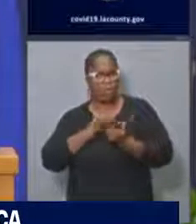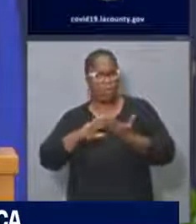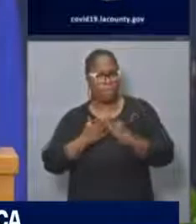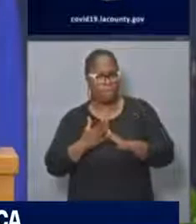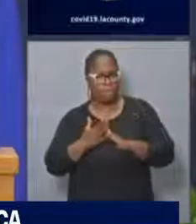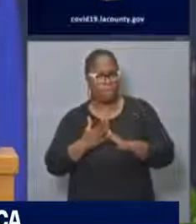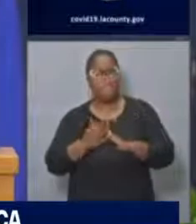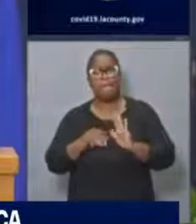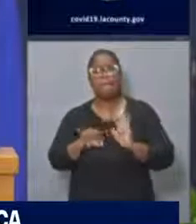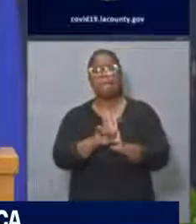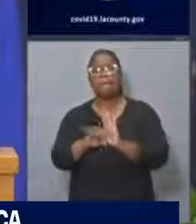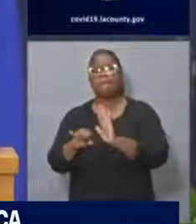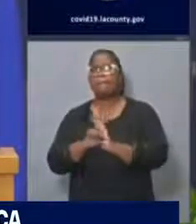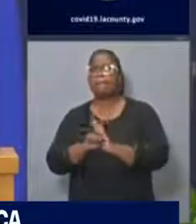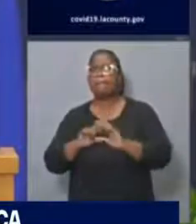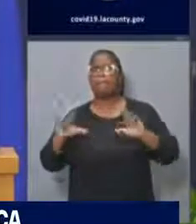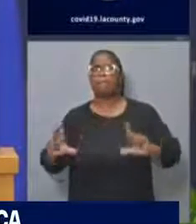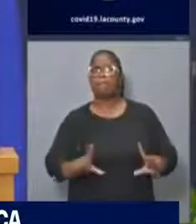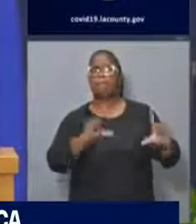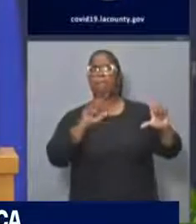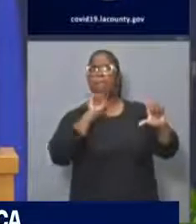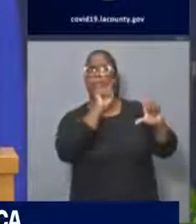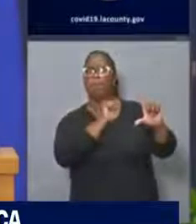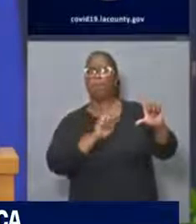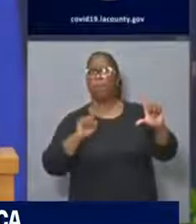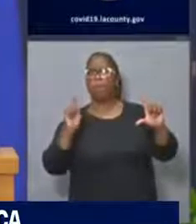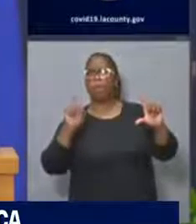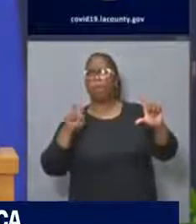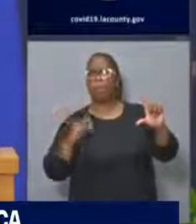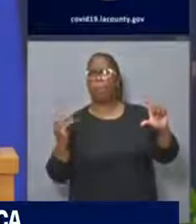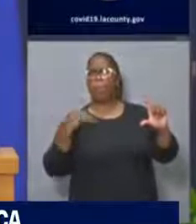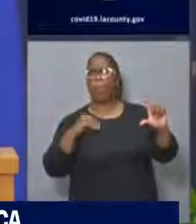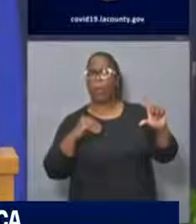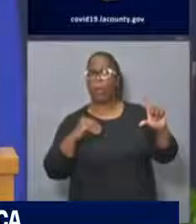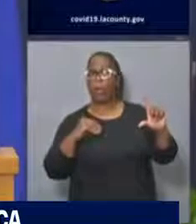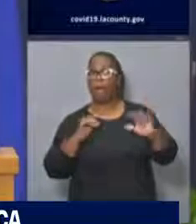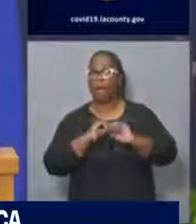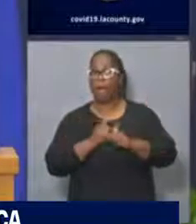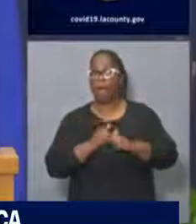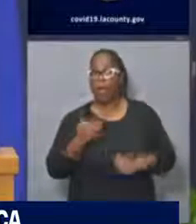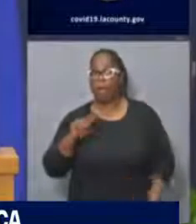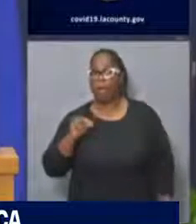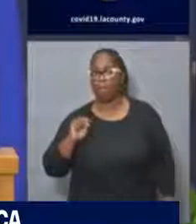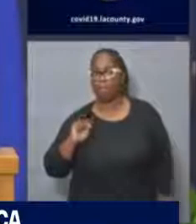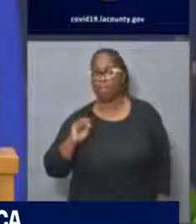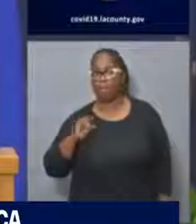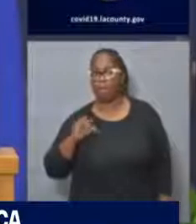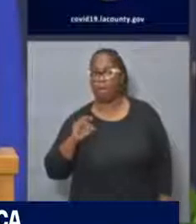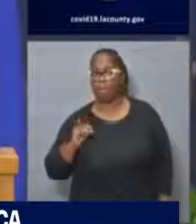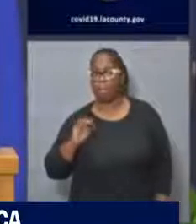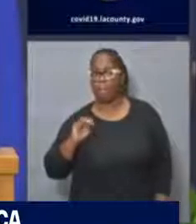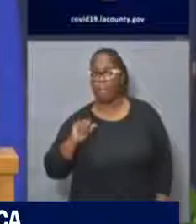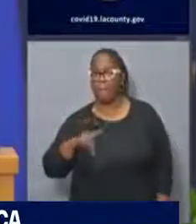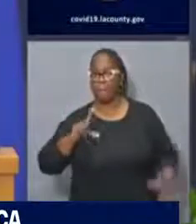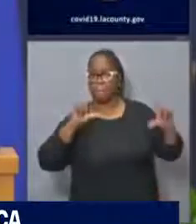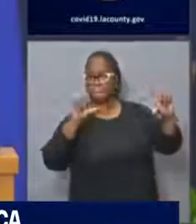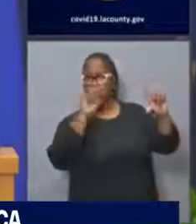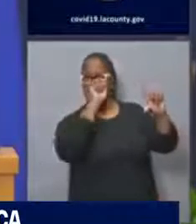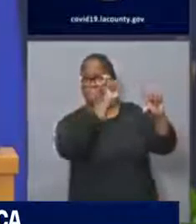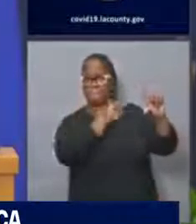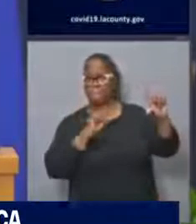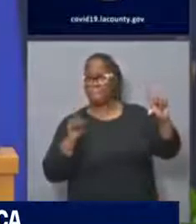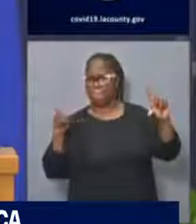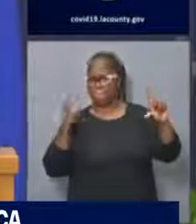geographic areas of need through the hotspot maps discussed by Dr. Galley allows DHS to continue to